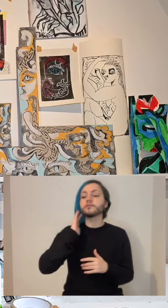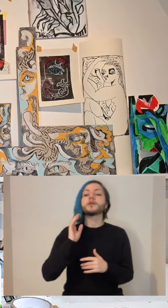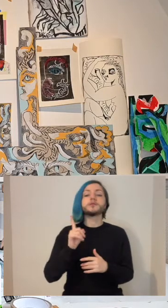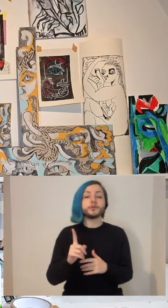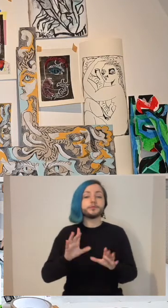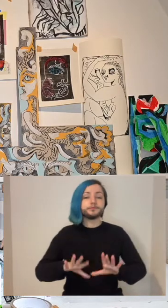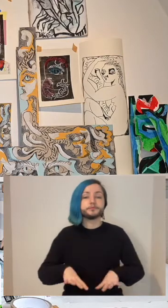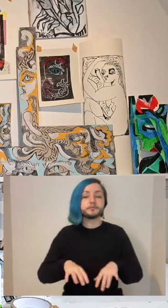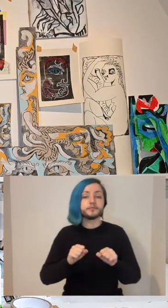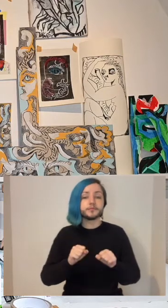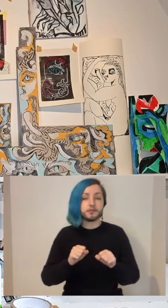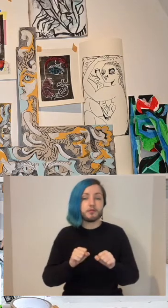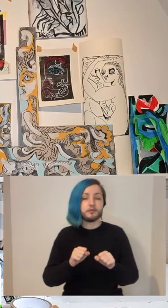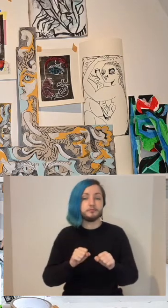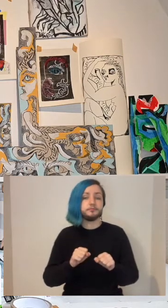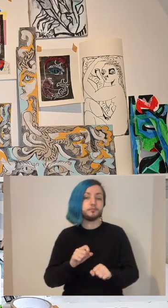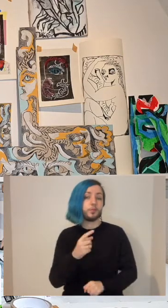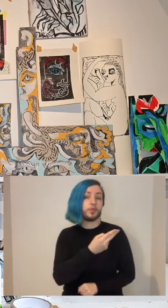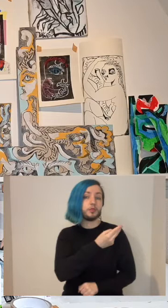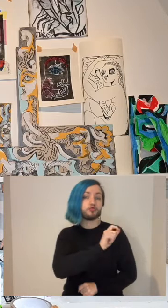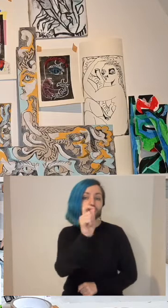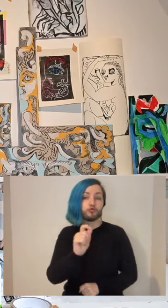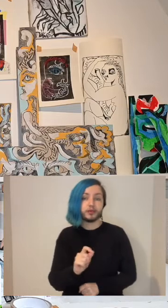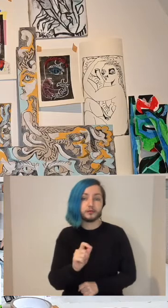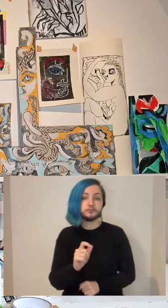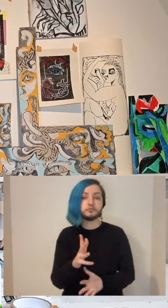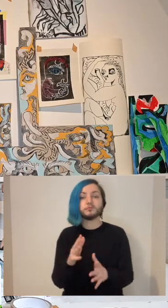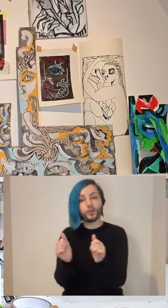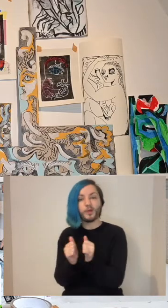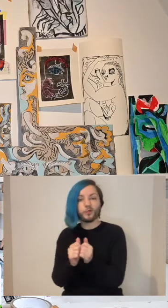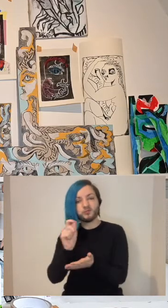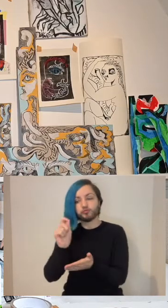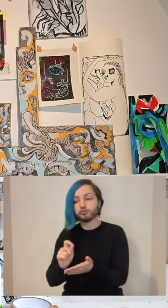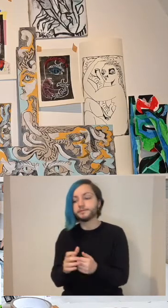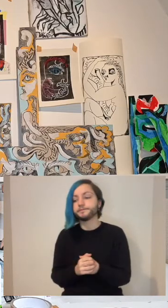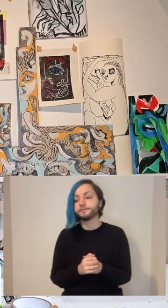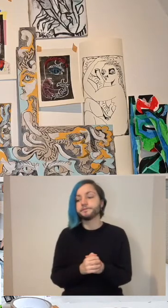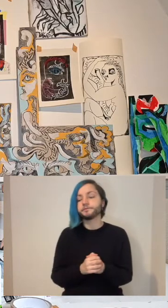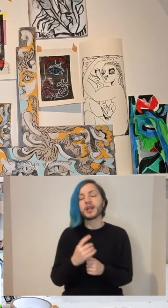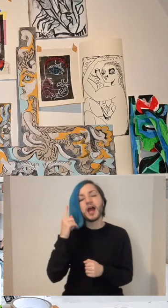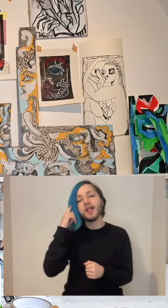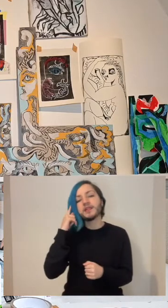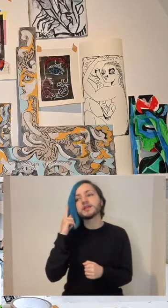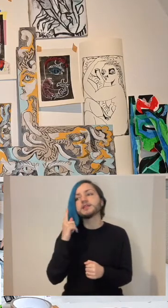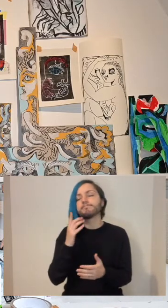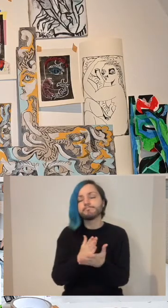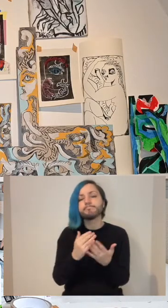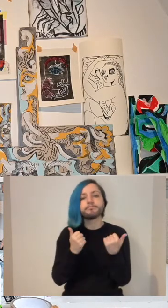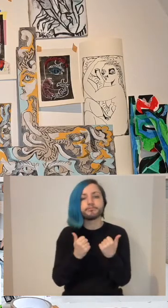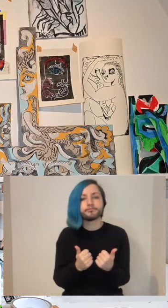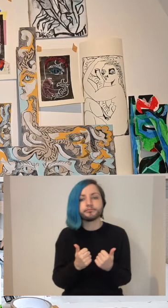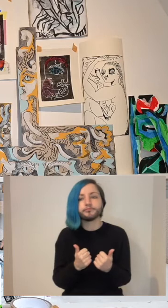we're going to start with drawing on paper. And I think it's really